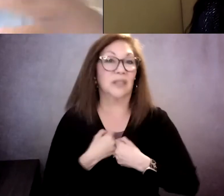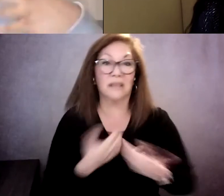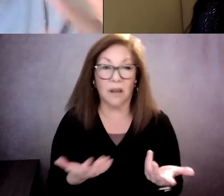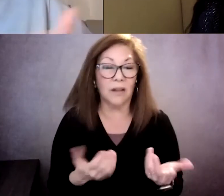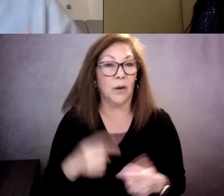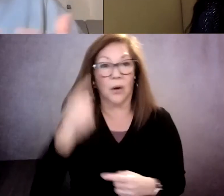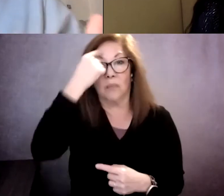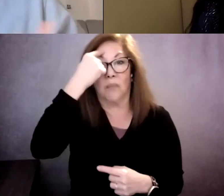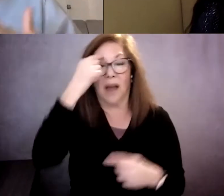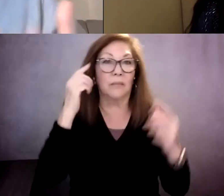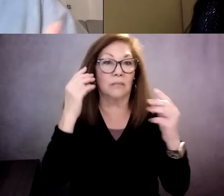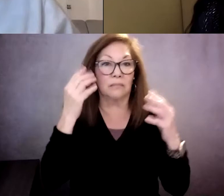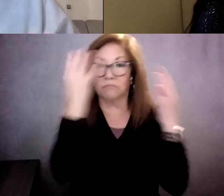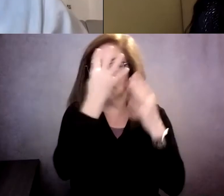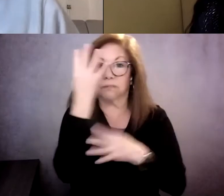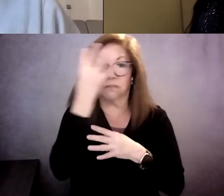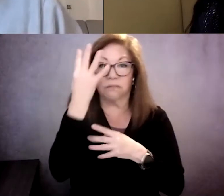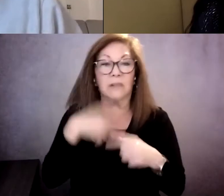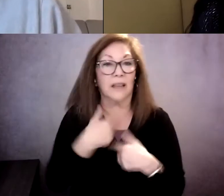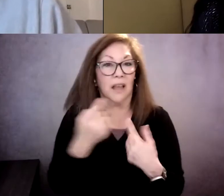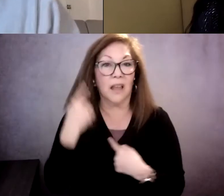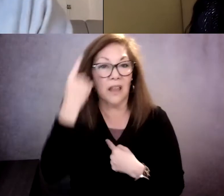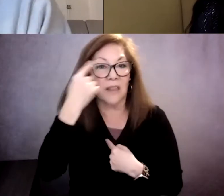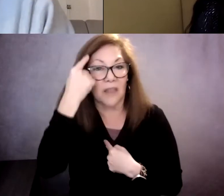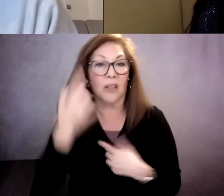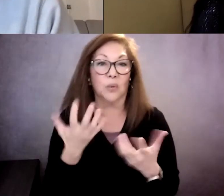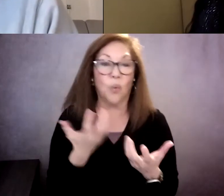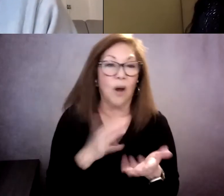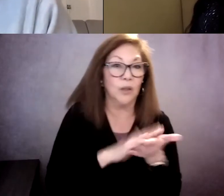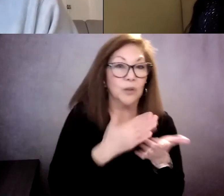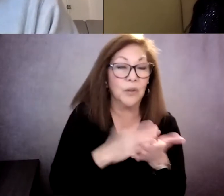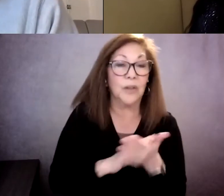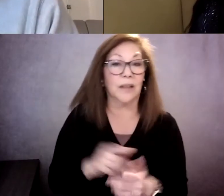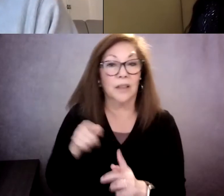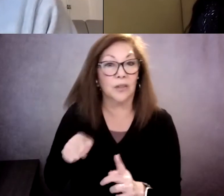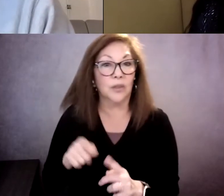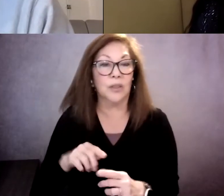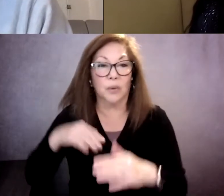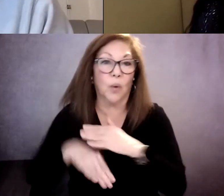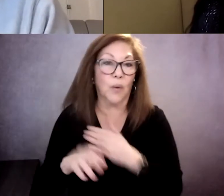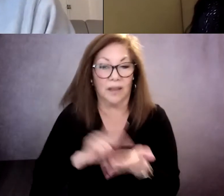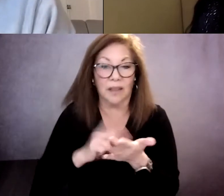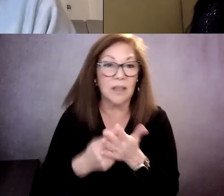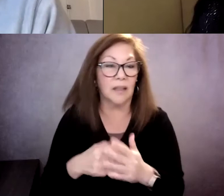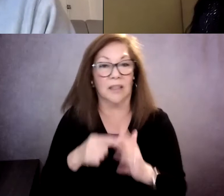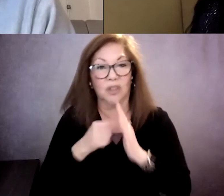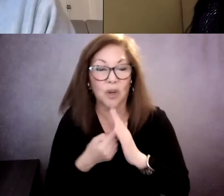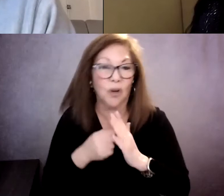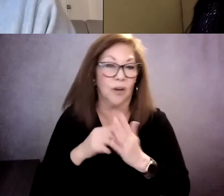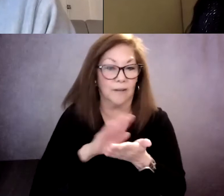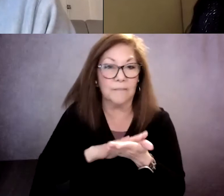her mind was racing with these thoughts of things that she wanted to cook. And so she would just get in the kitchen and begin experimenting.